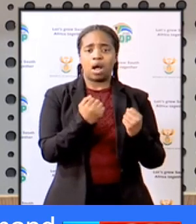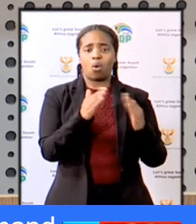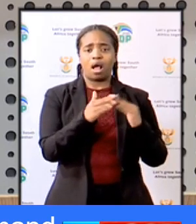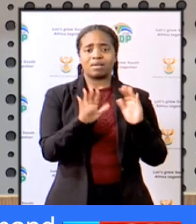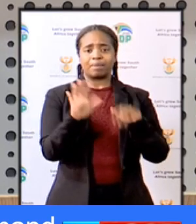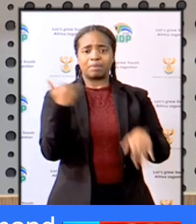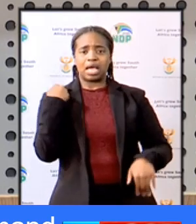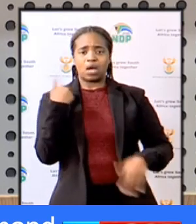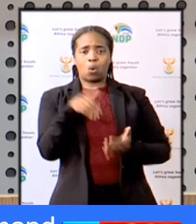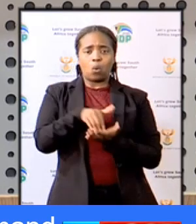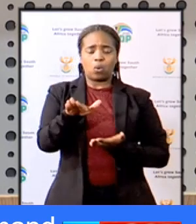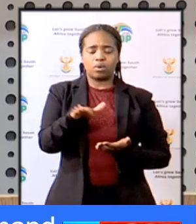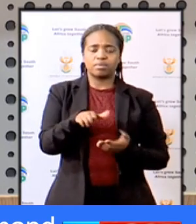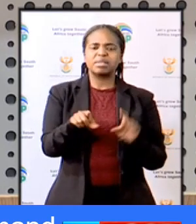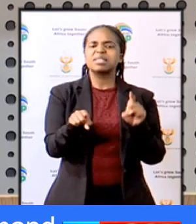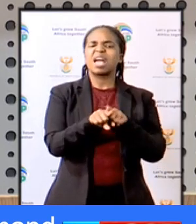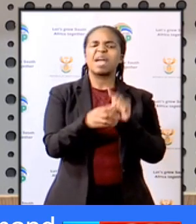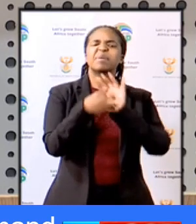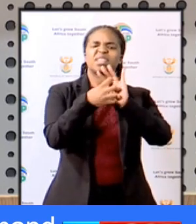gave earlier,